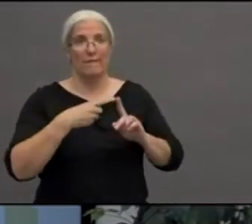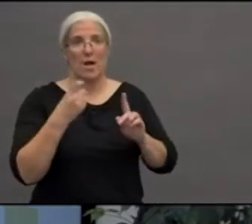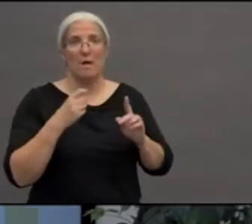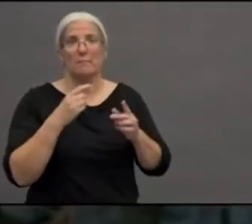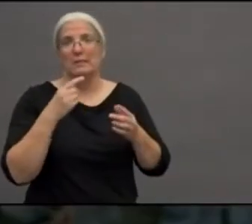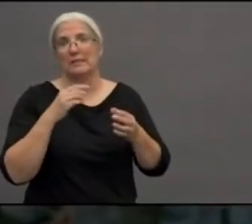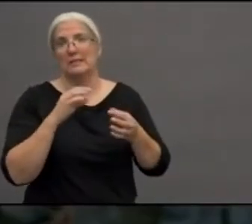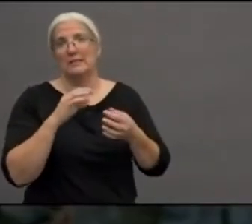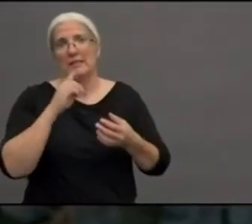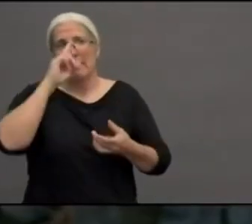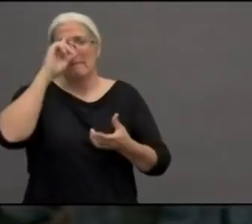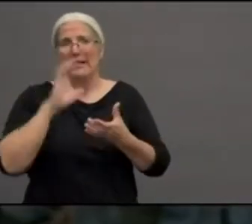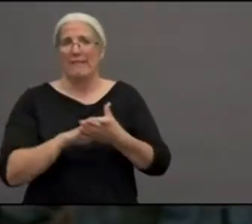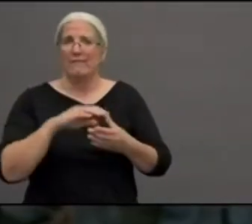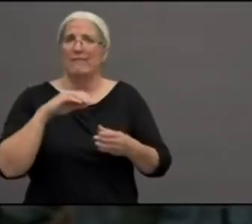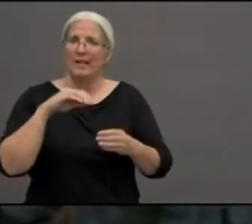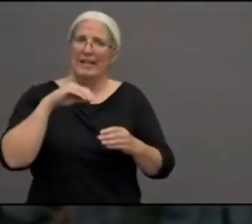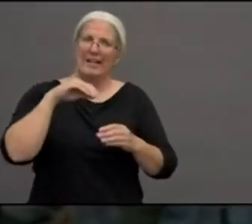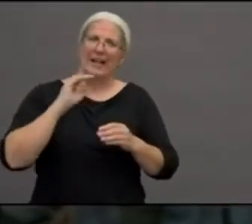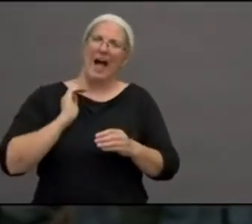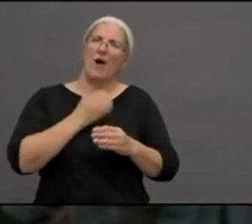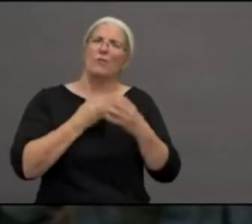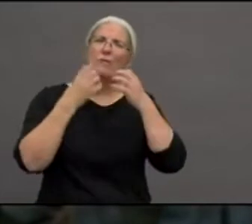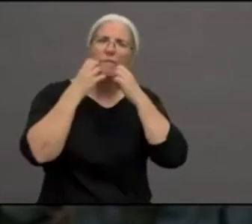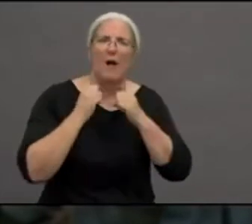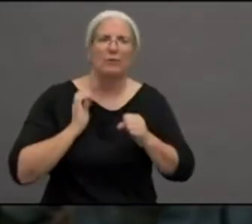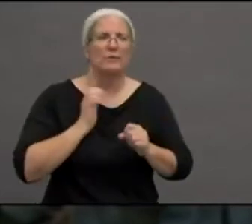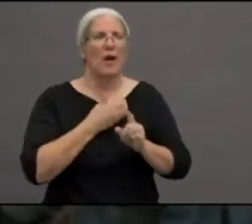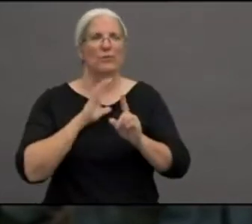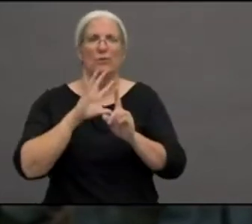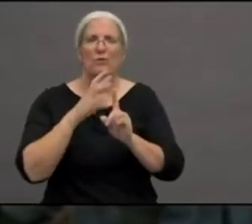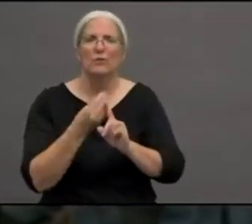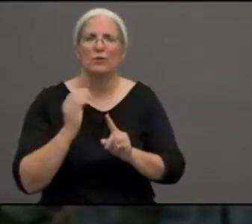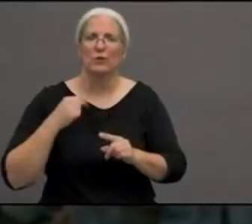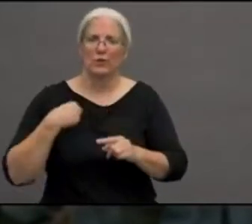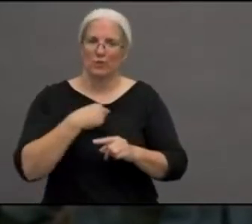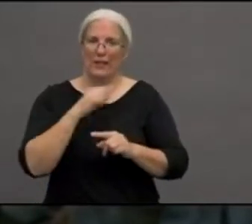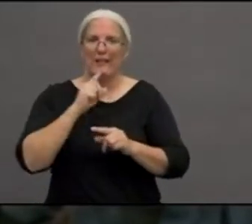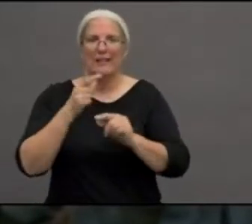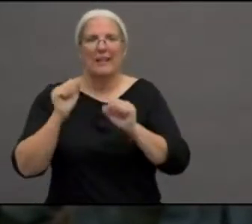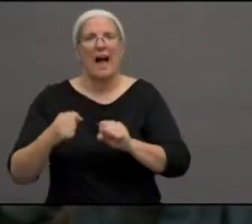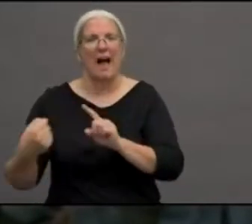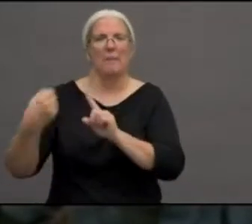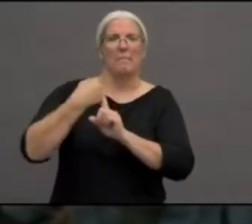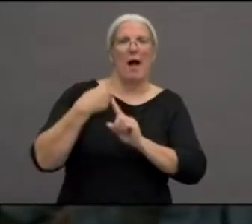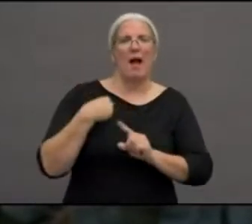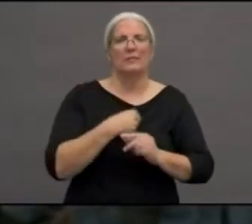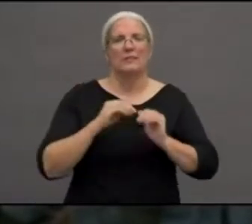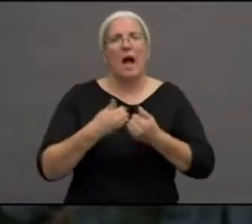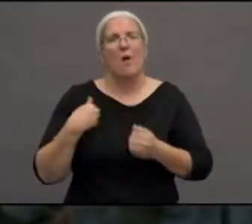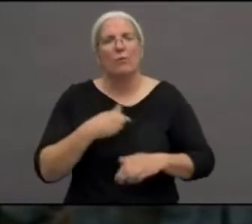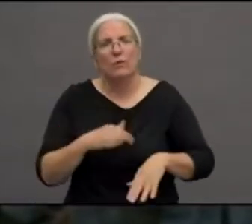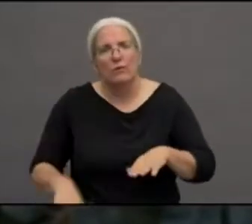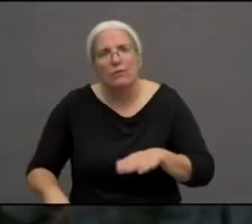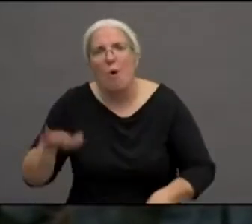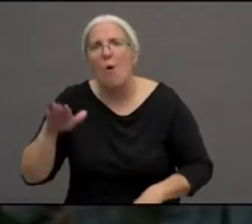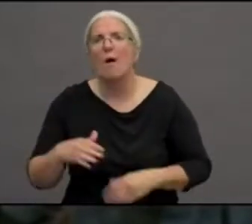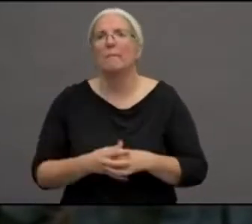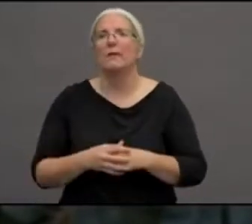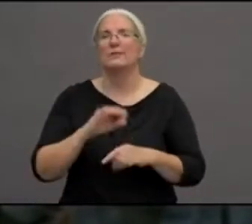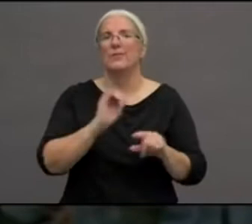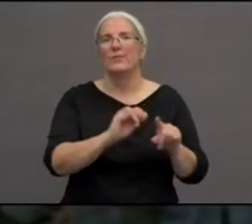norms, shaped by our upbringings and our culture and religion, can focus